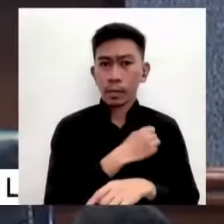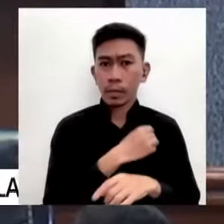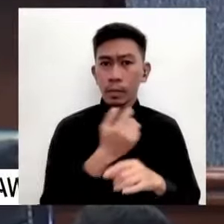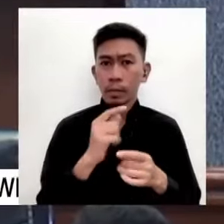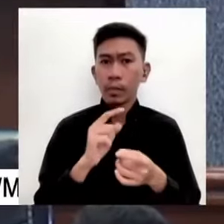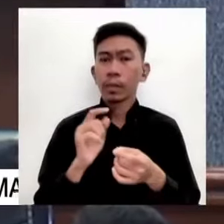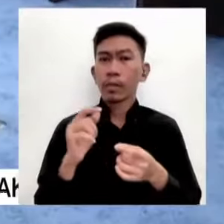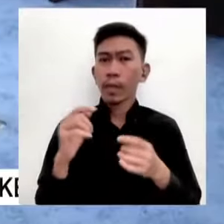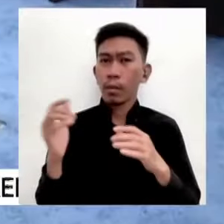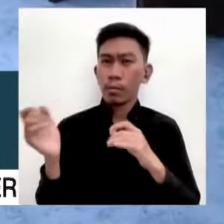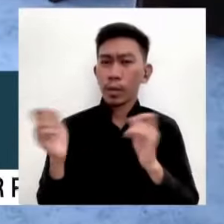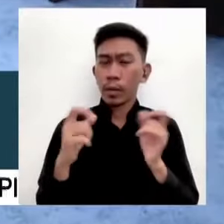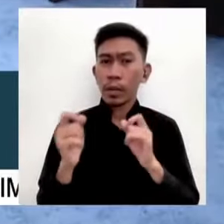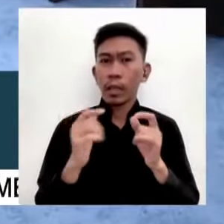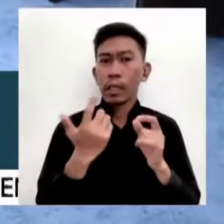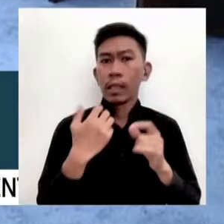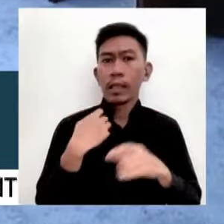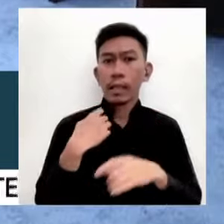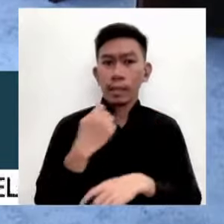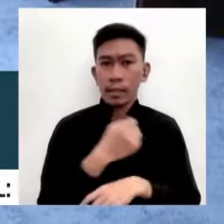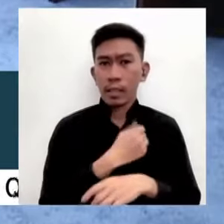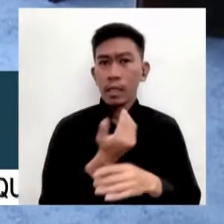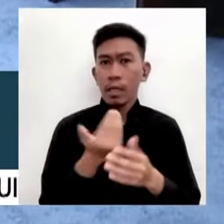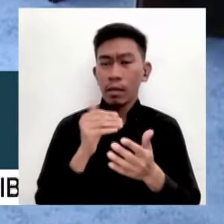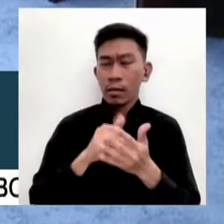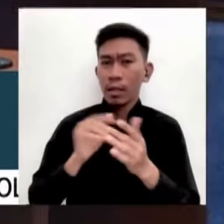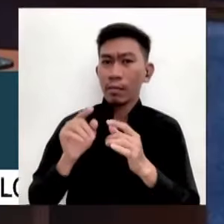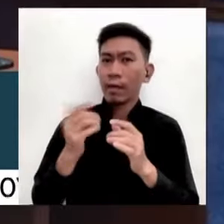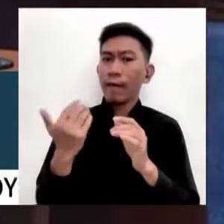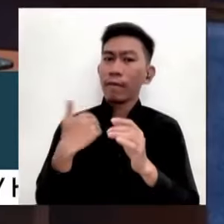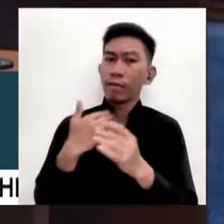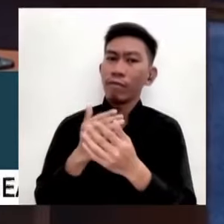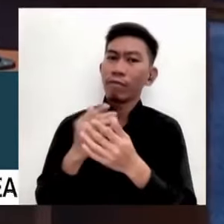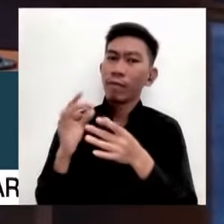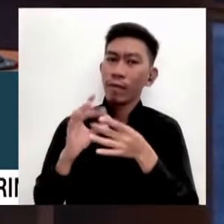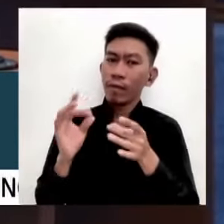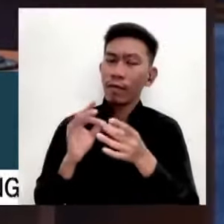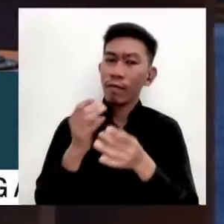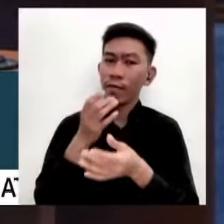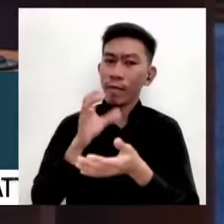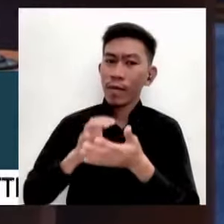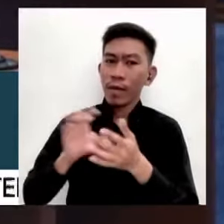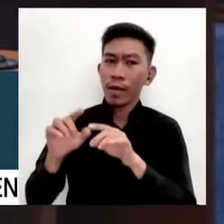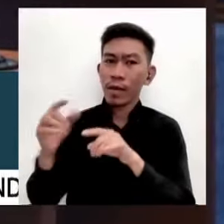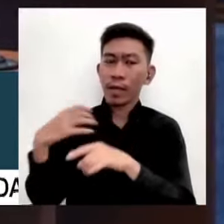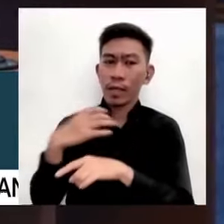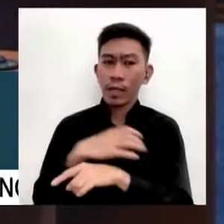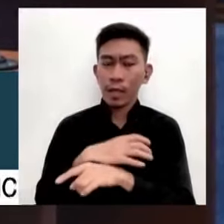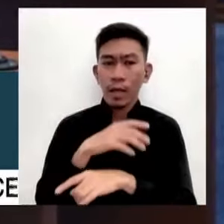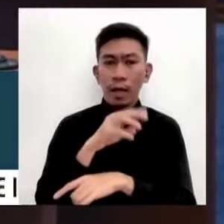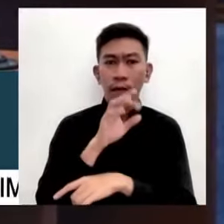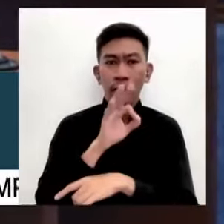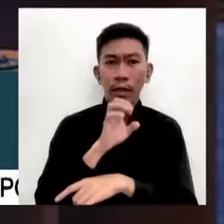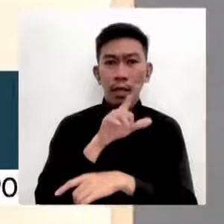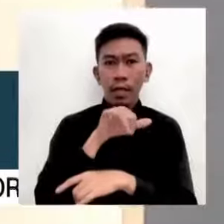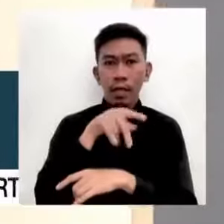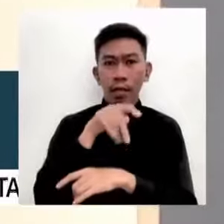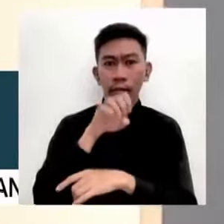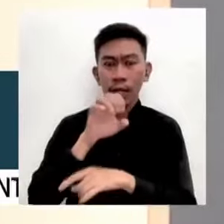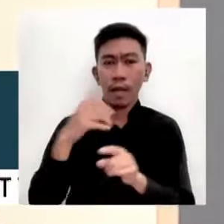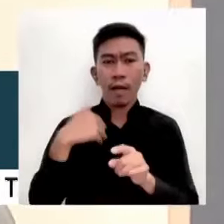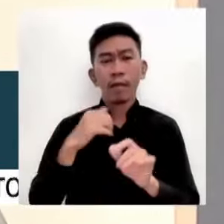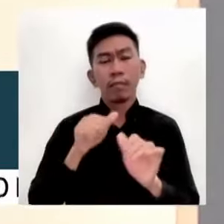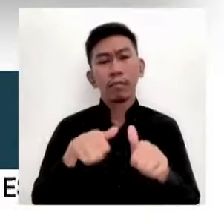lower chamber after House Majority Leader Manuel Jose Dalipe challenged them to bear their positions in charter